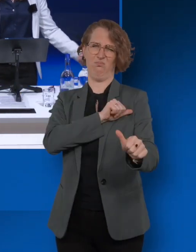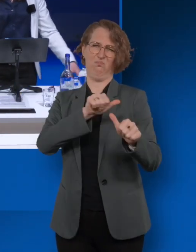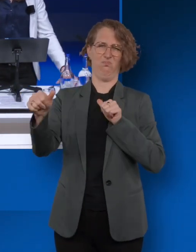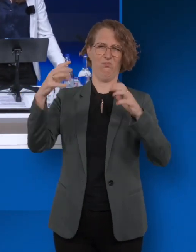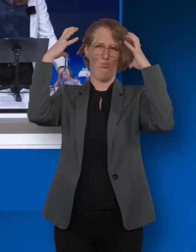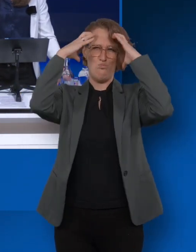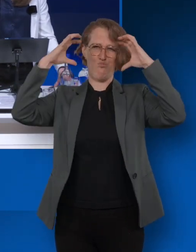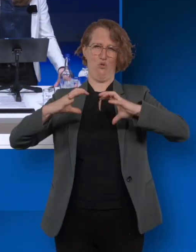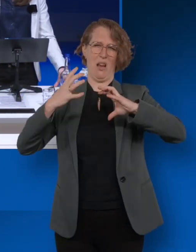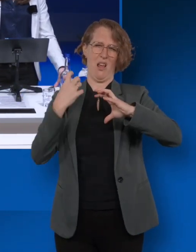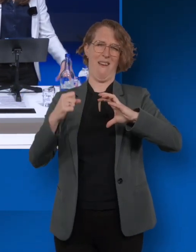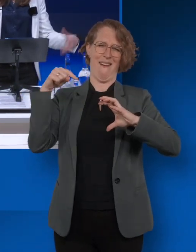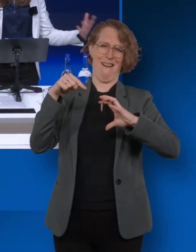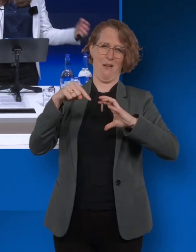brains.